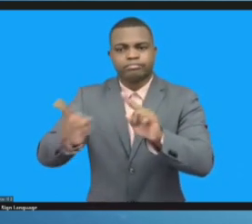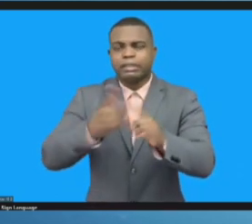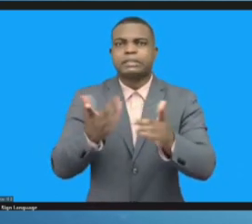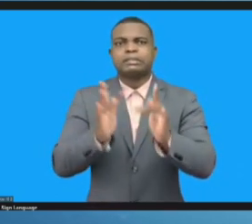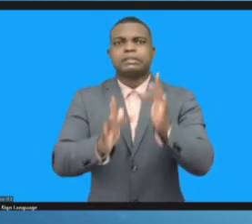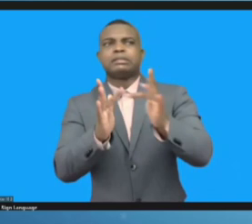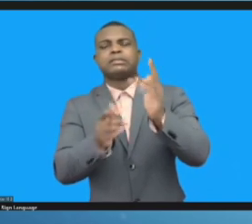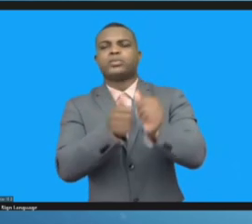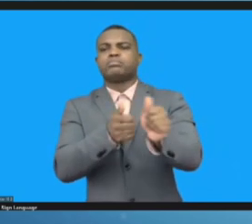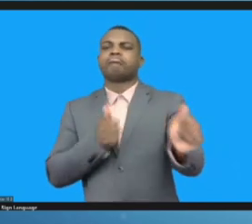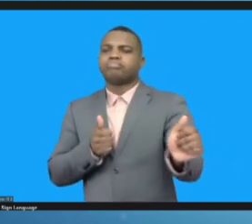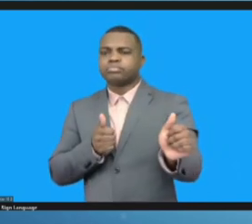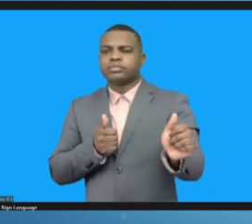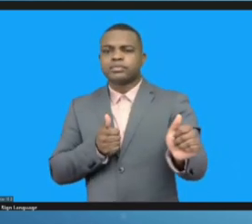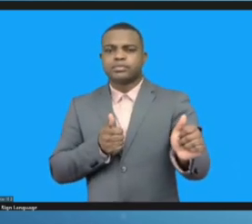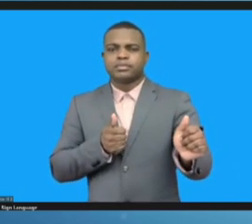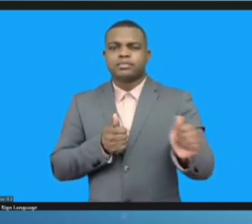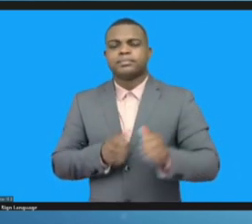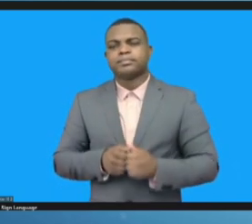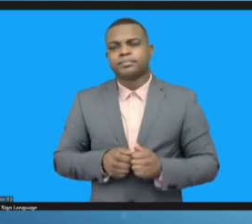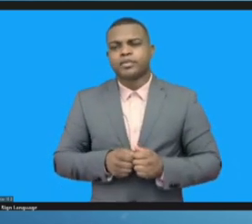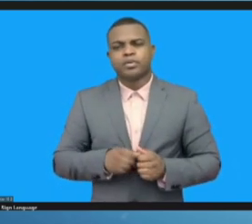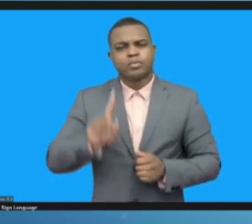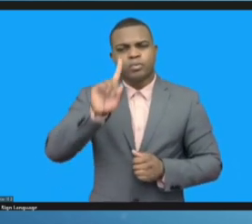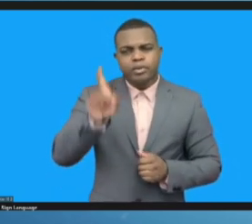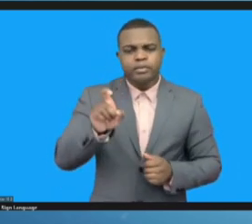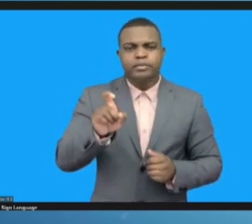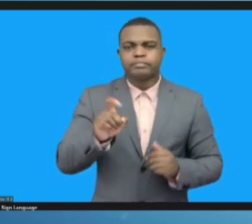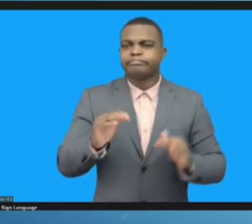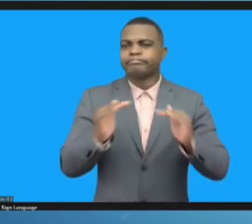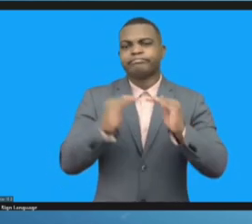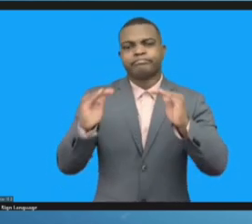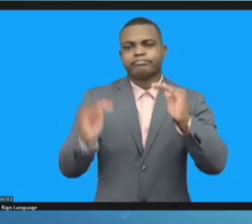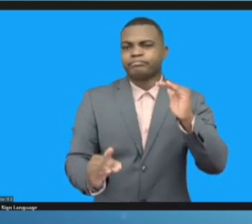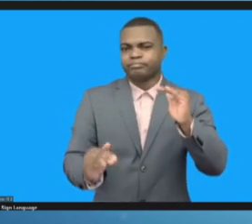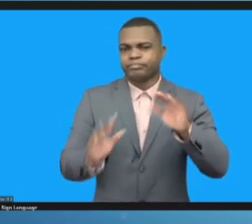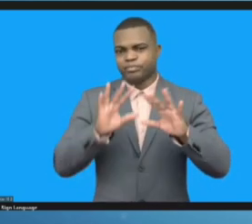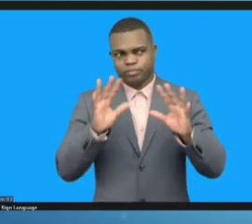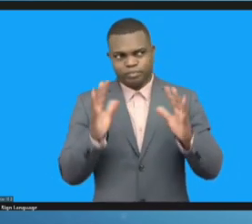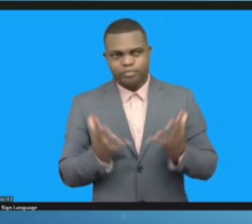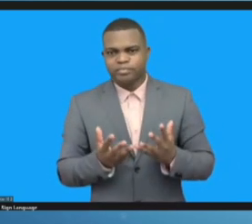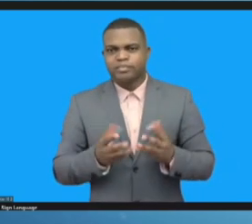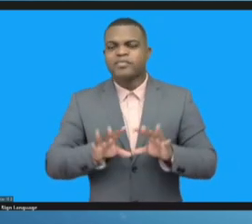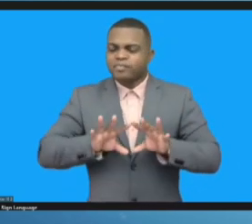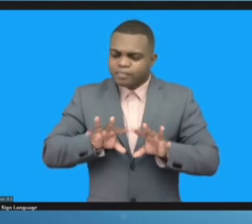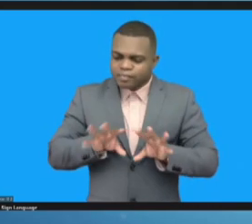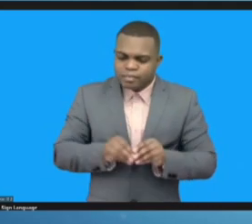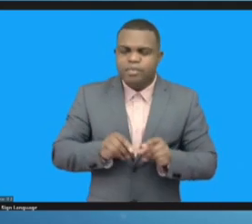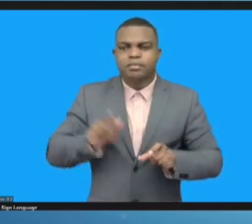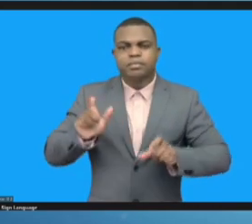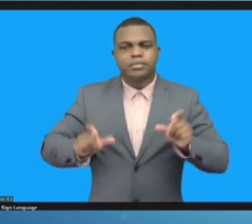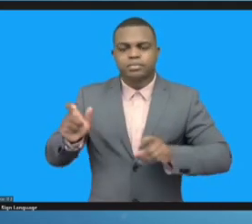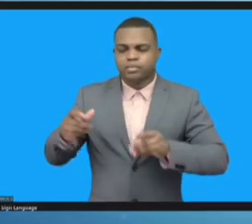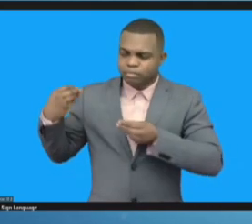the connected are confronted daily with misinformation, disinformation, and fake